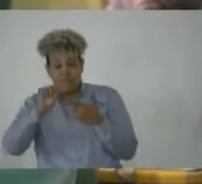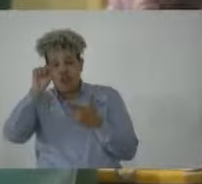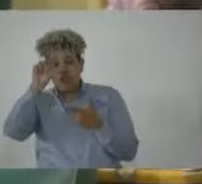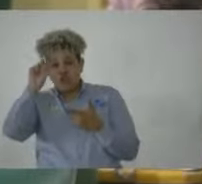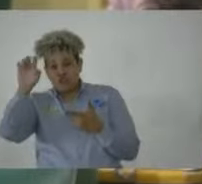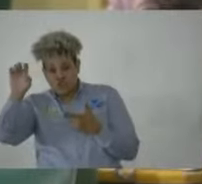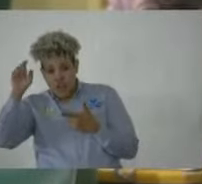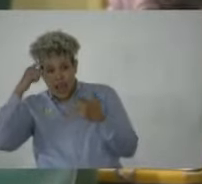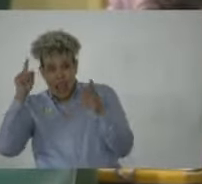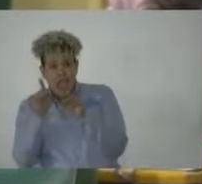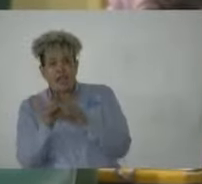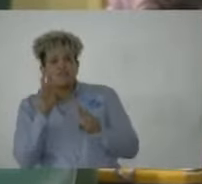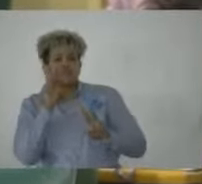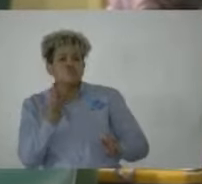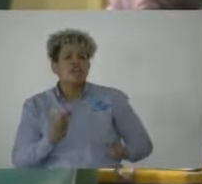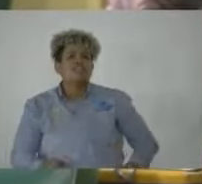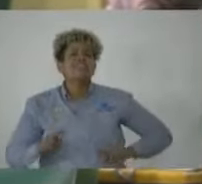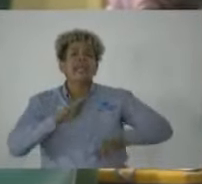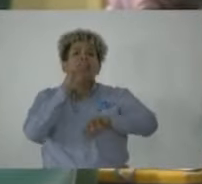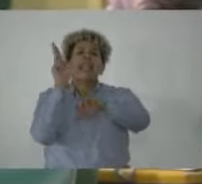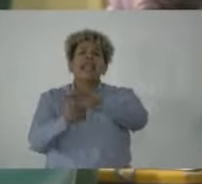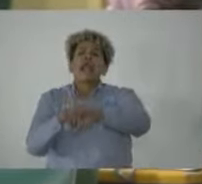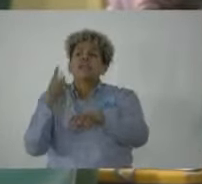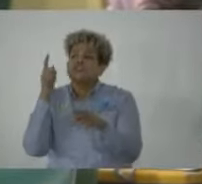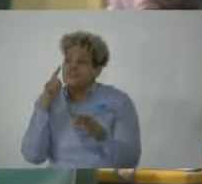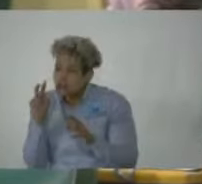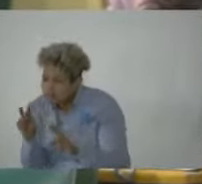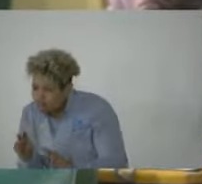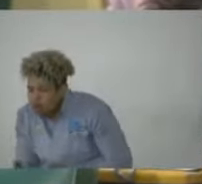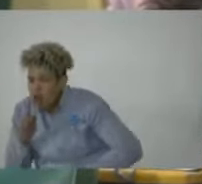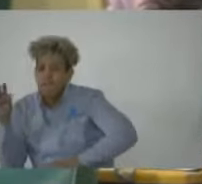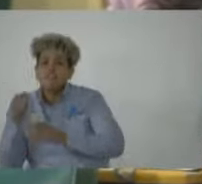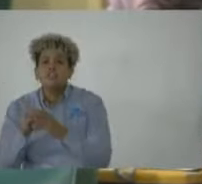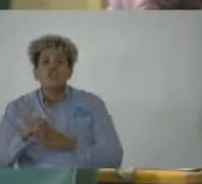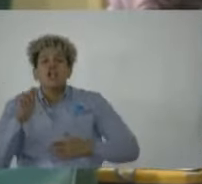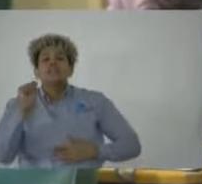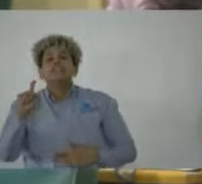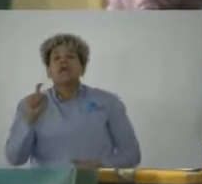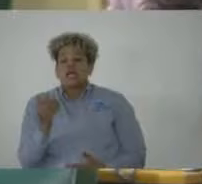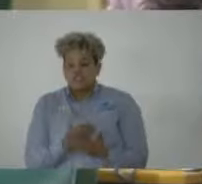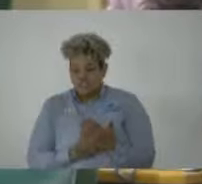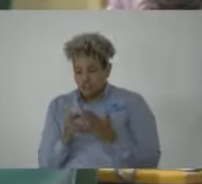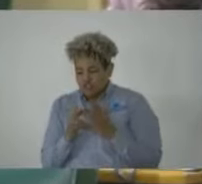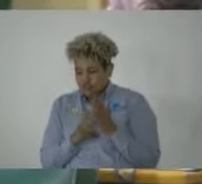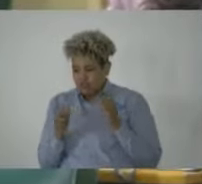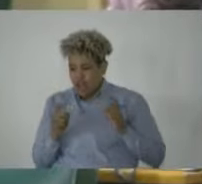Trade addresses national treatment of internal taxation regulation.